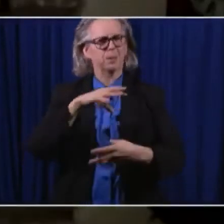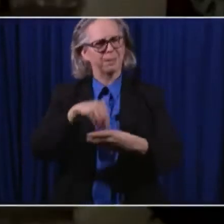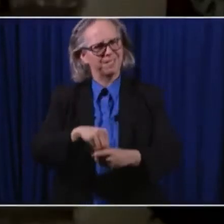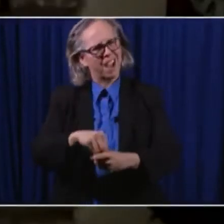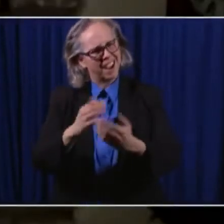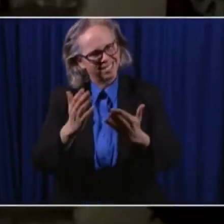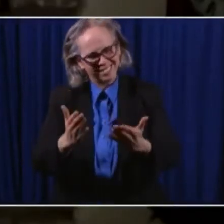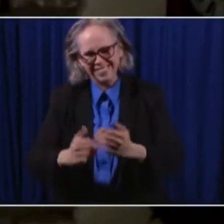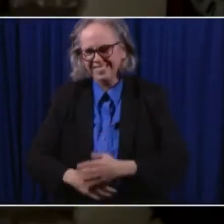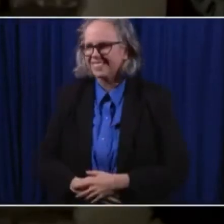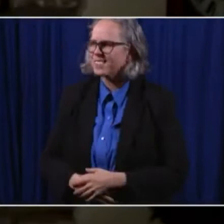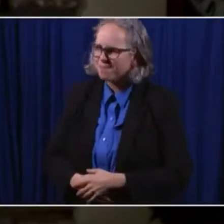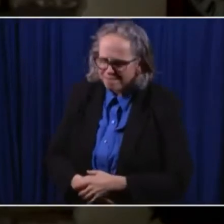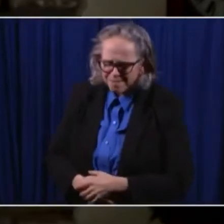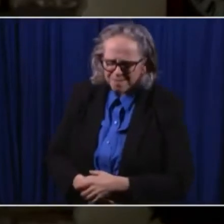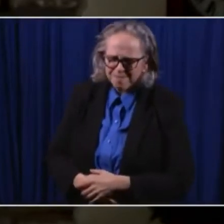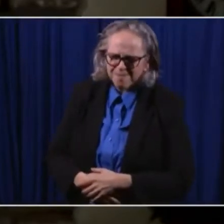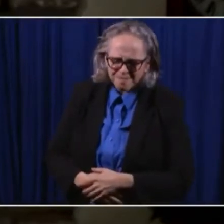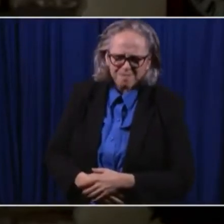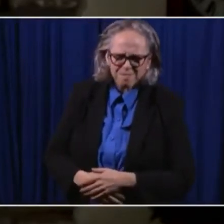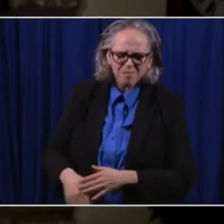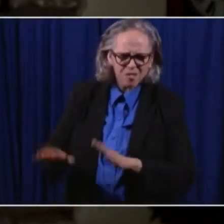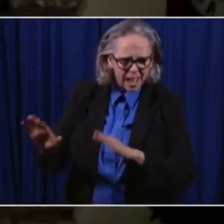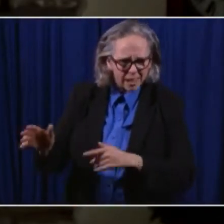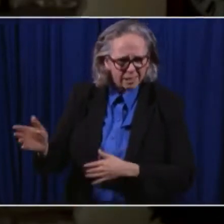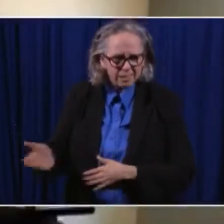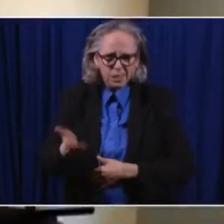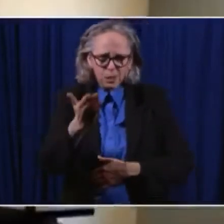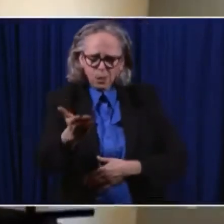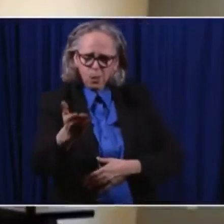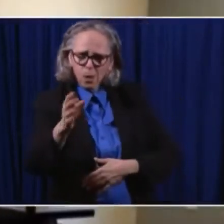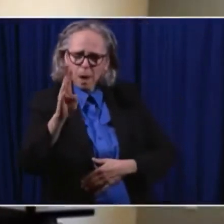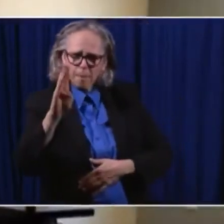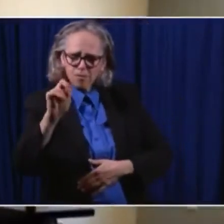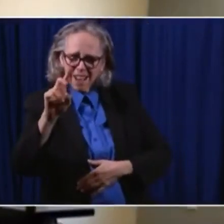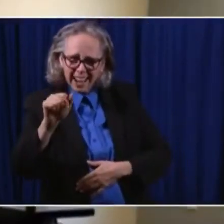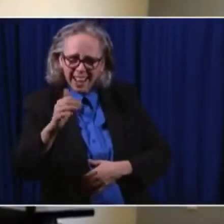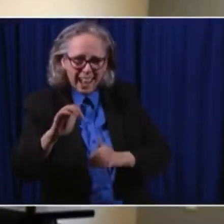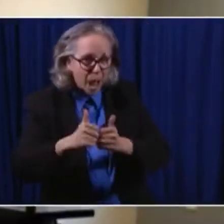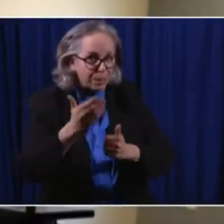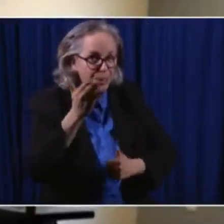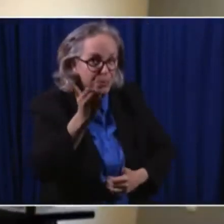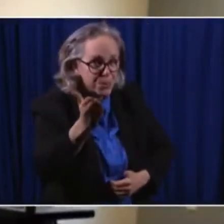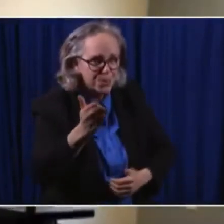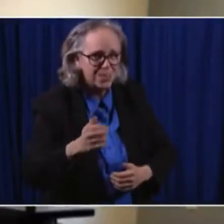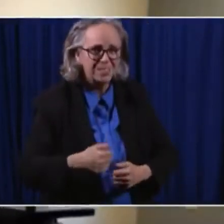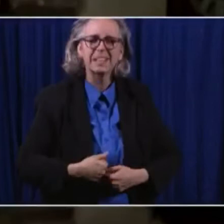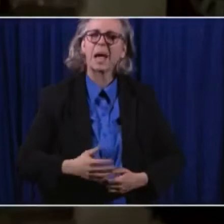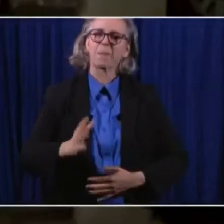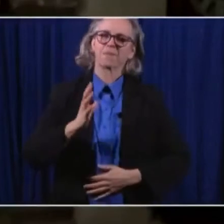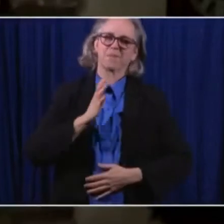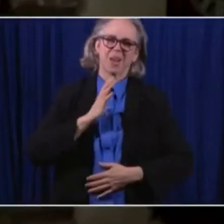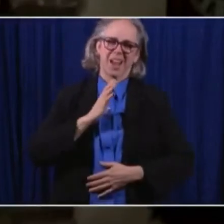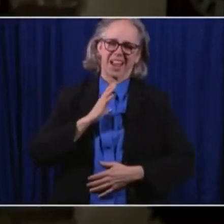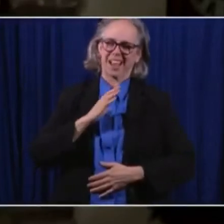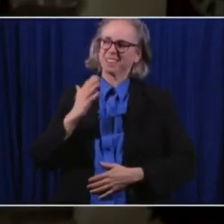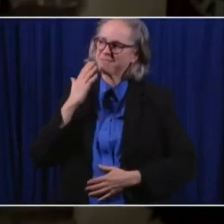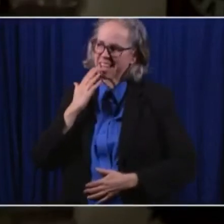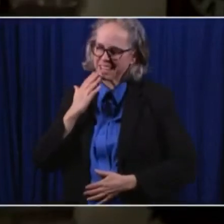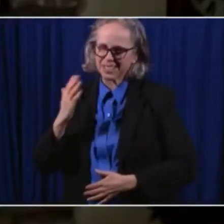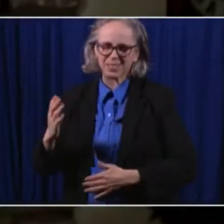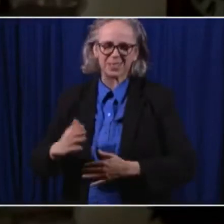that is great. Brenda, how are you? I'm fine, thank you. How do you feel about all this? You ready to